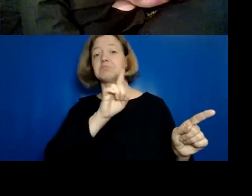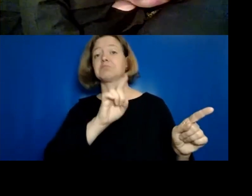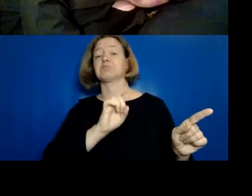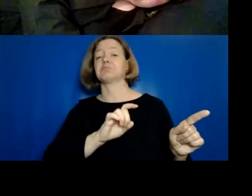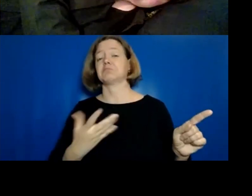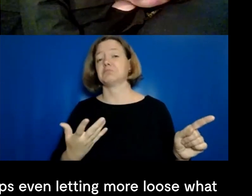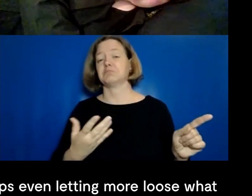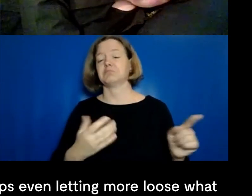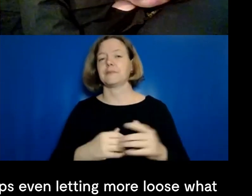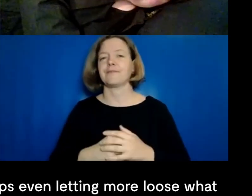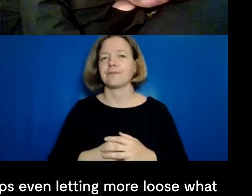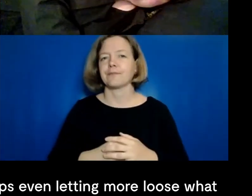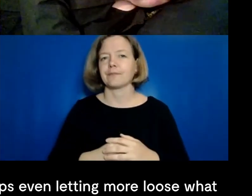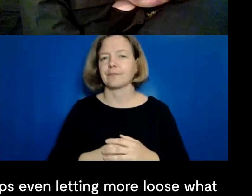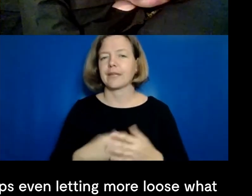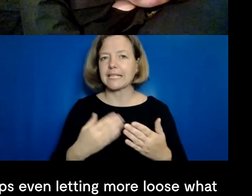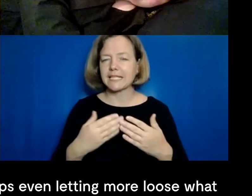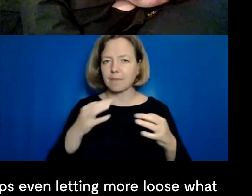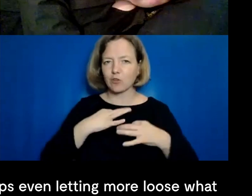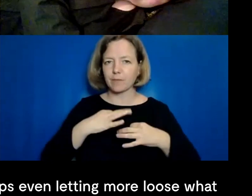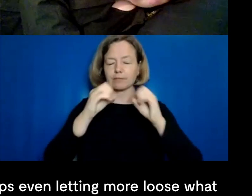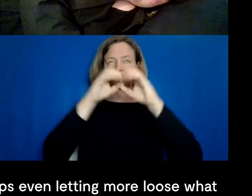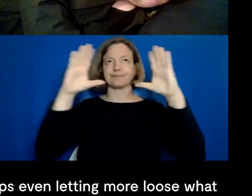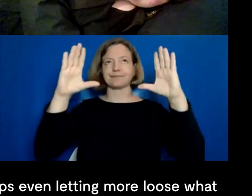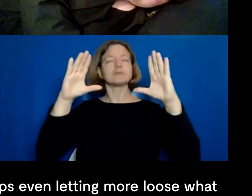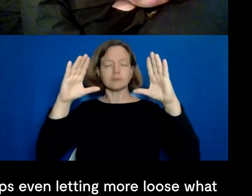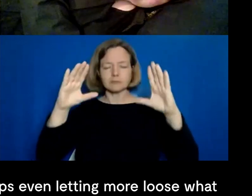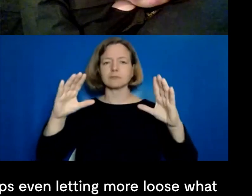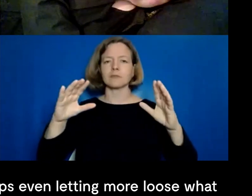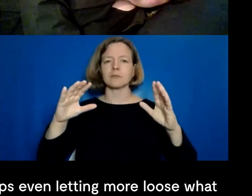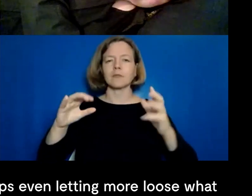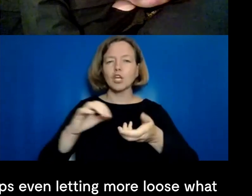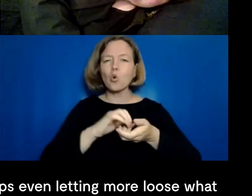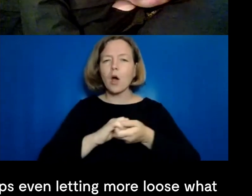coalition building, working between groups, perhaps even